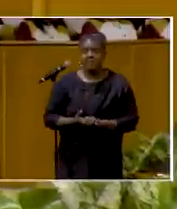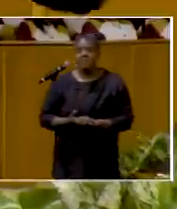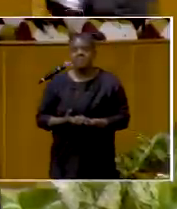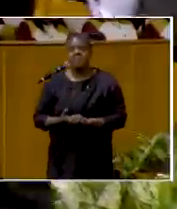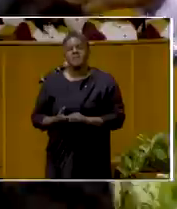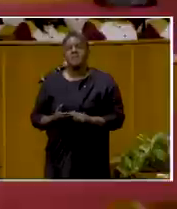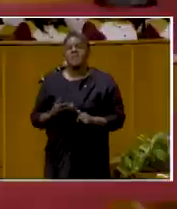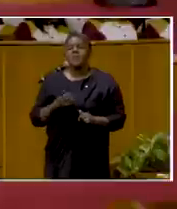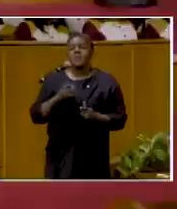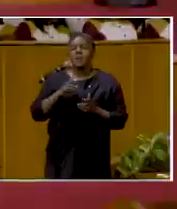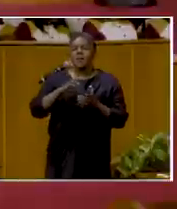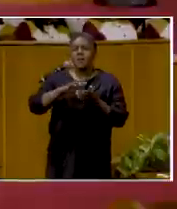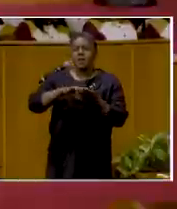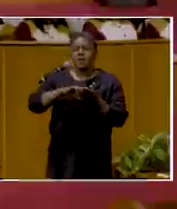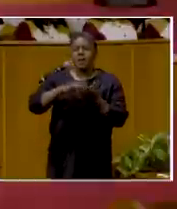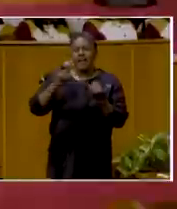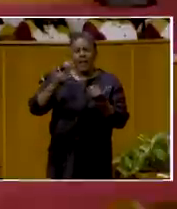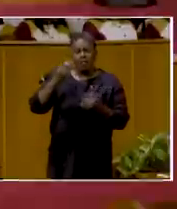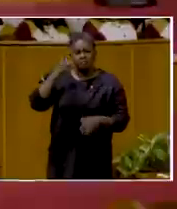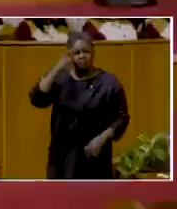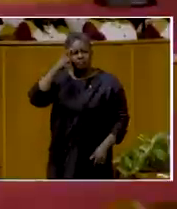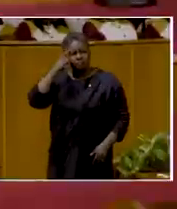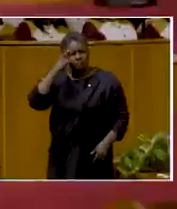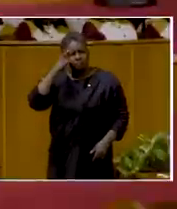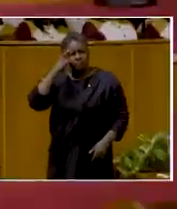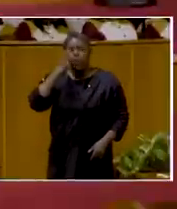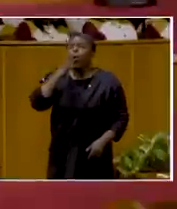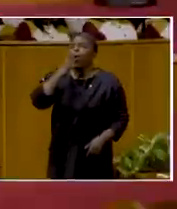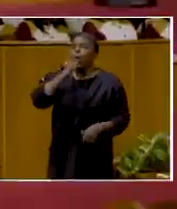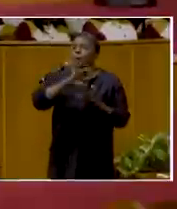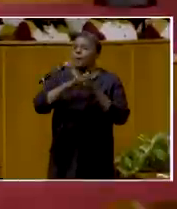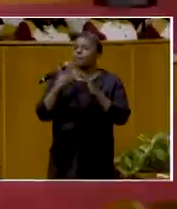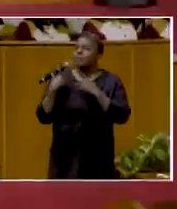So the question then becomes, who's responsible?